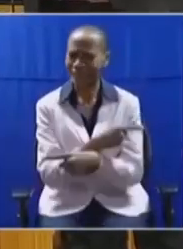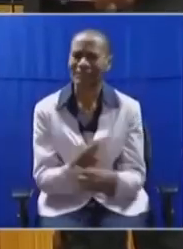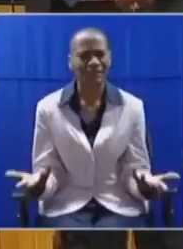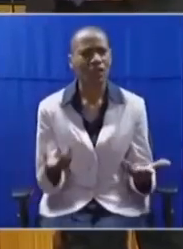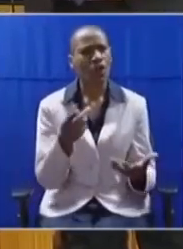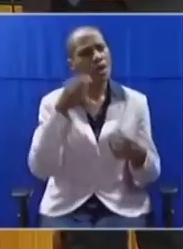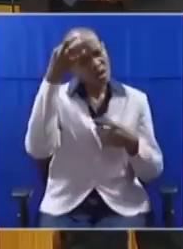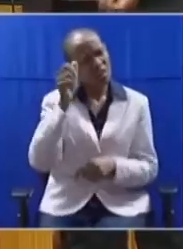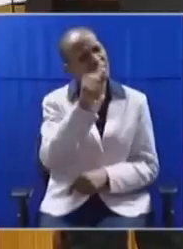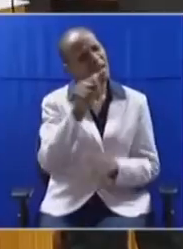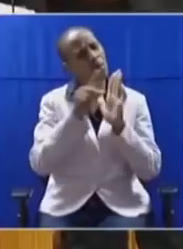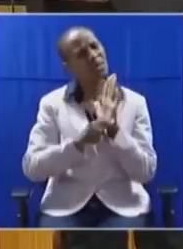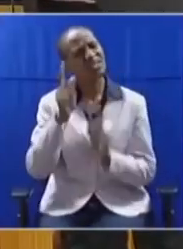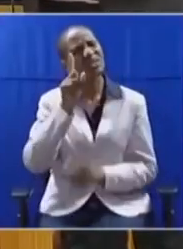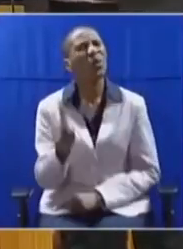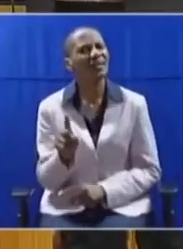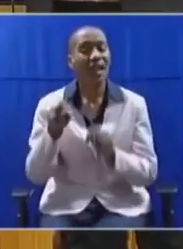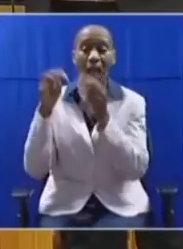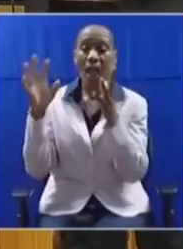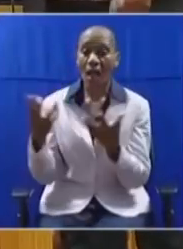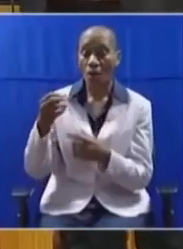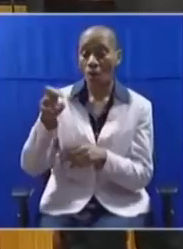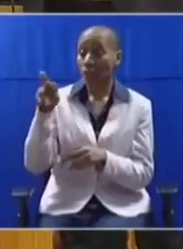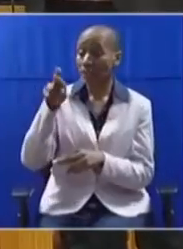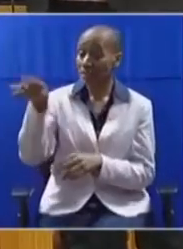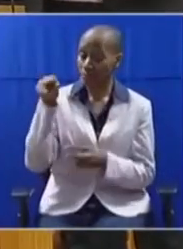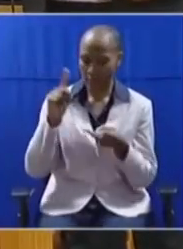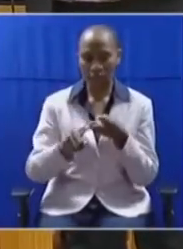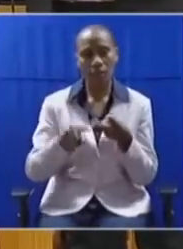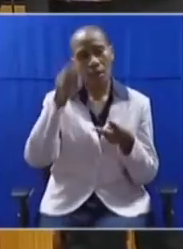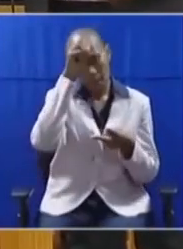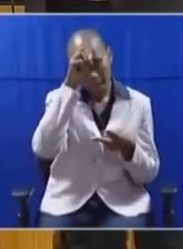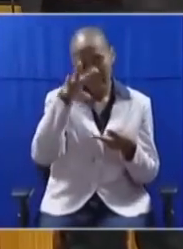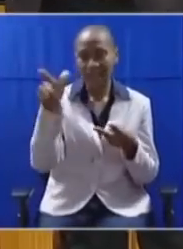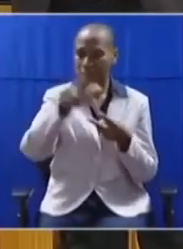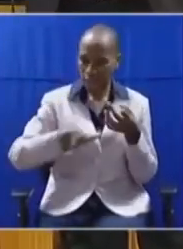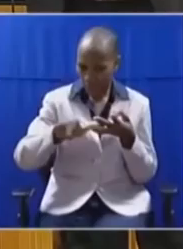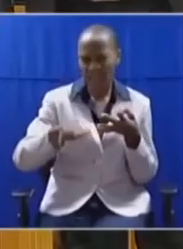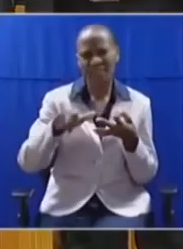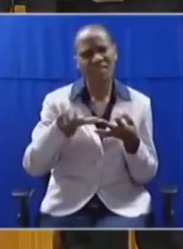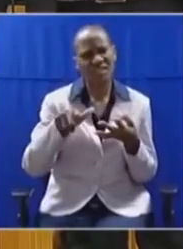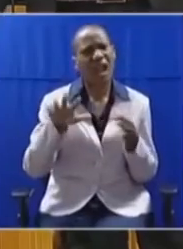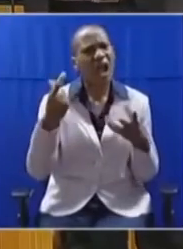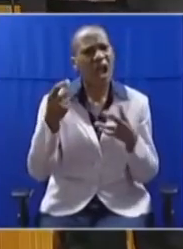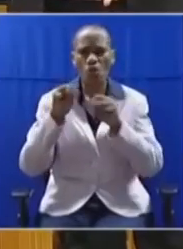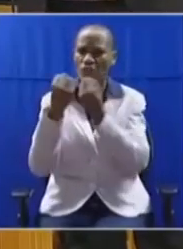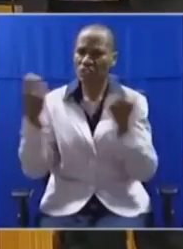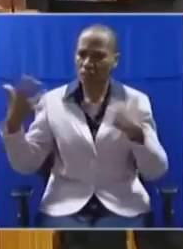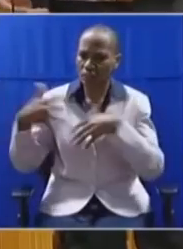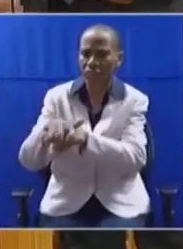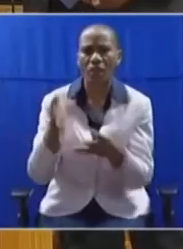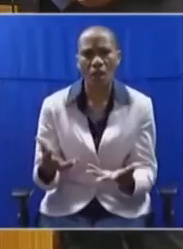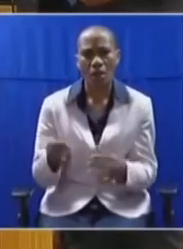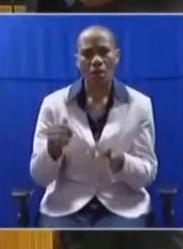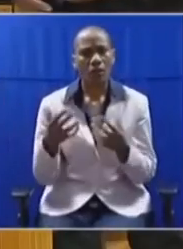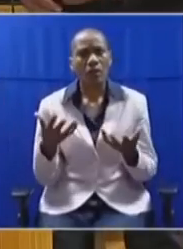what is your government's policy on nationalization of the Reserve Bank, nationalization of land? Can you clarify it so that people can come and invest in